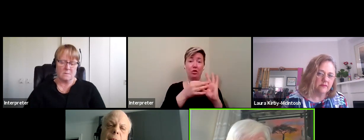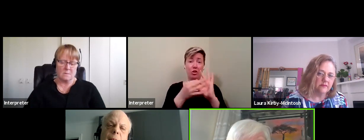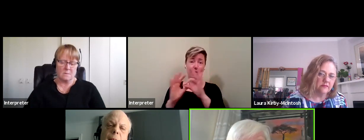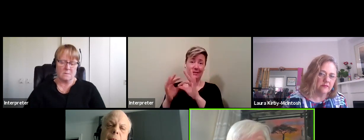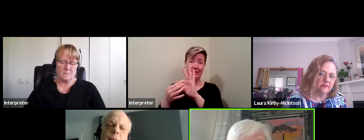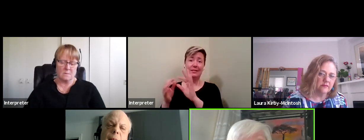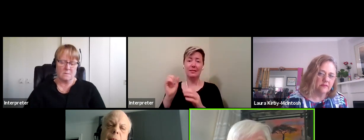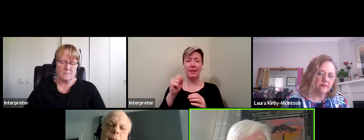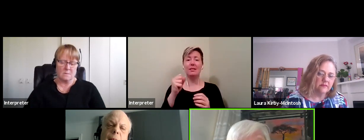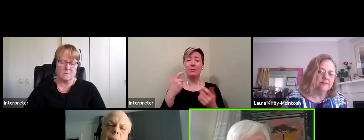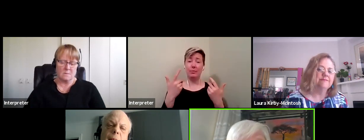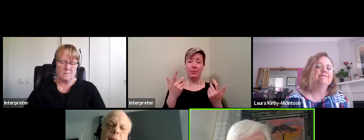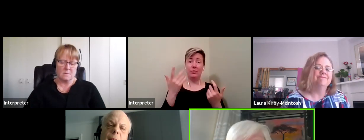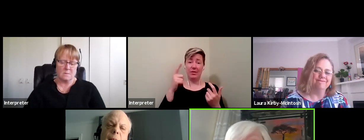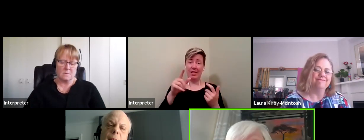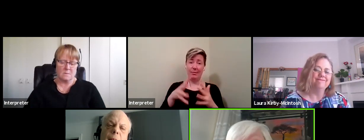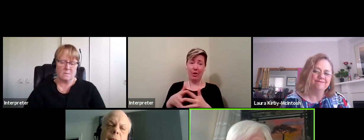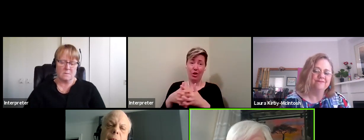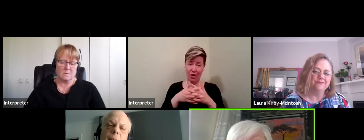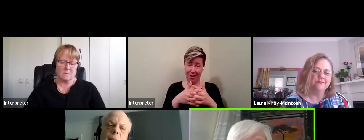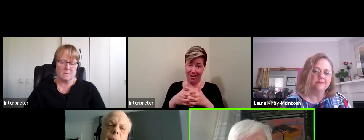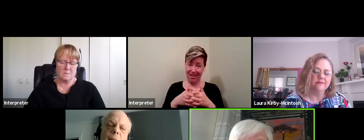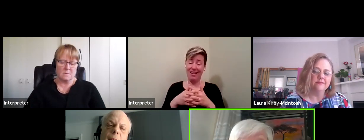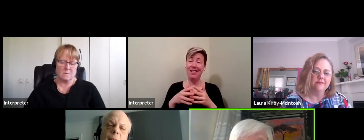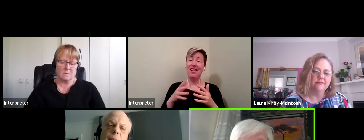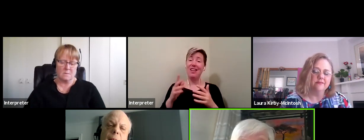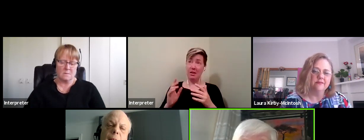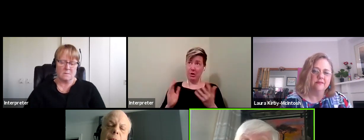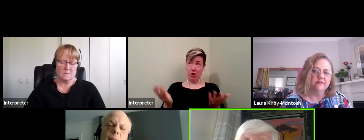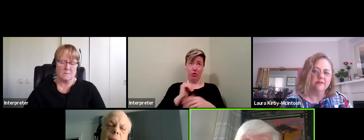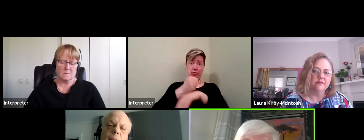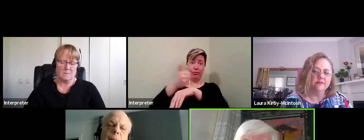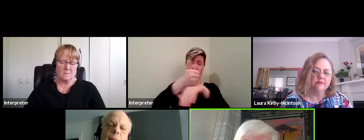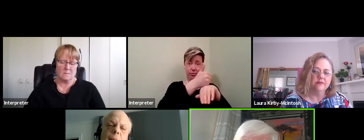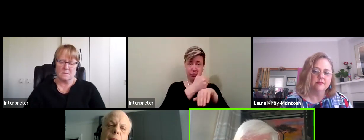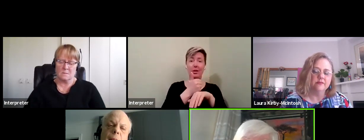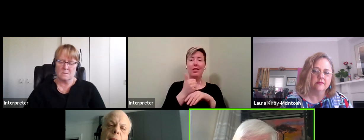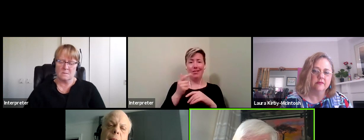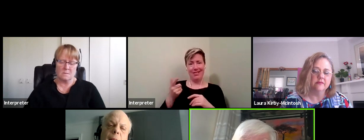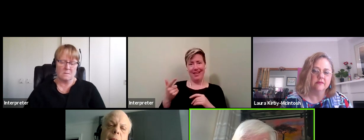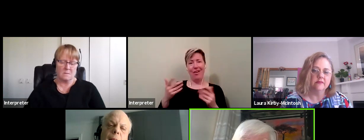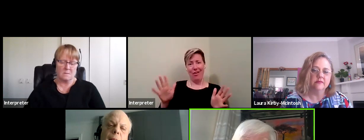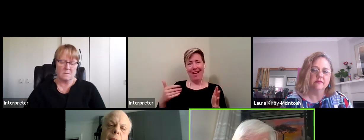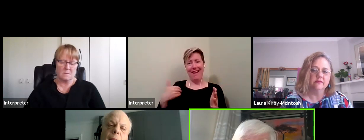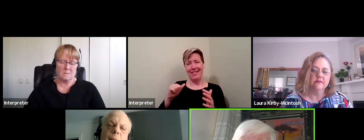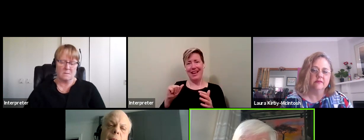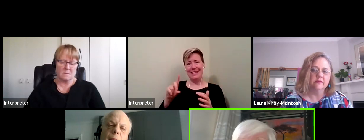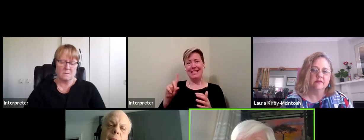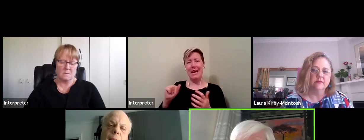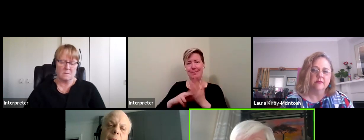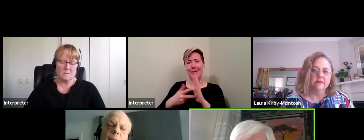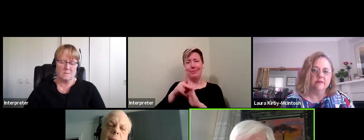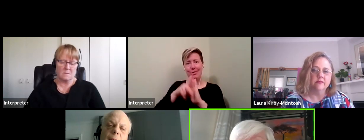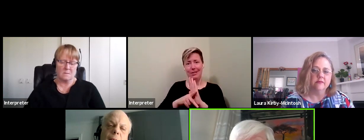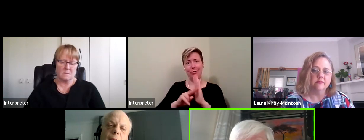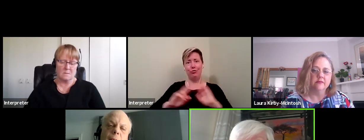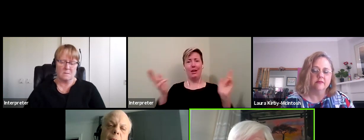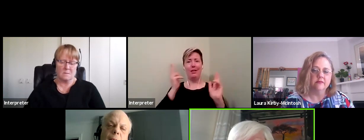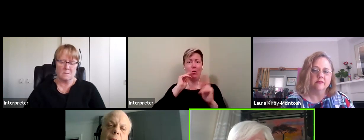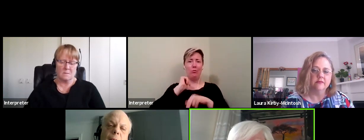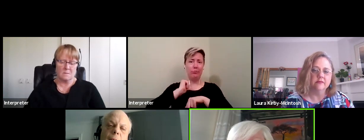the Americans with Disabilities Act for the last 30 years. So in many cases, their policies and the way that they design things are a little bit